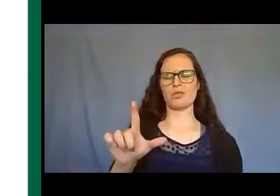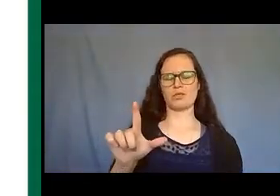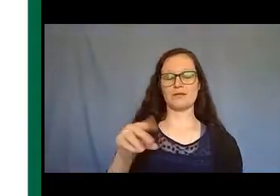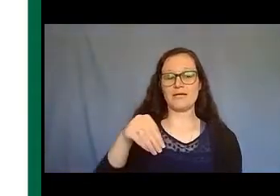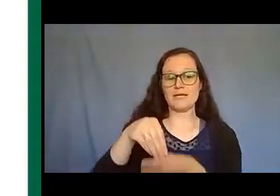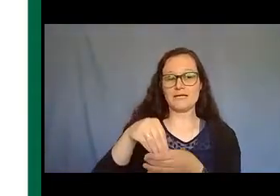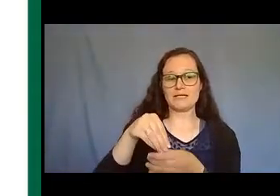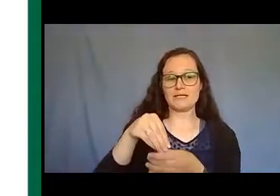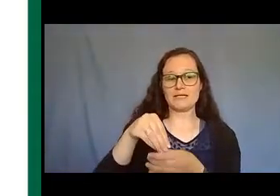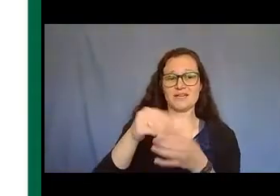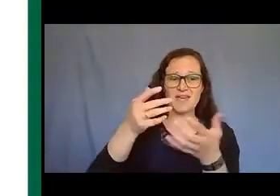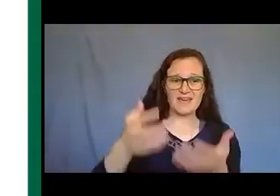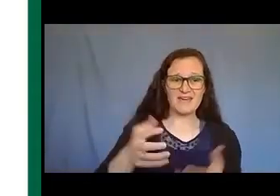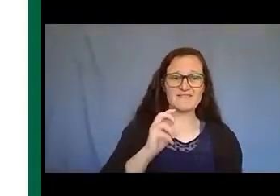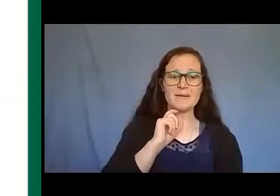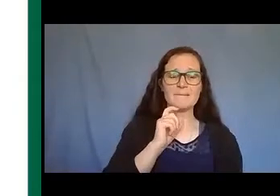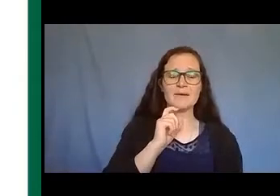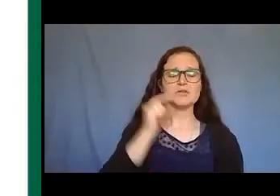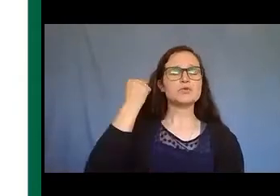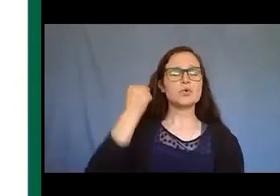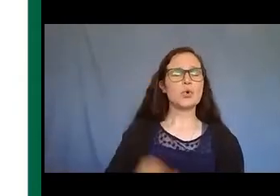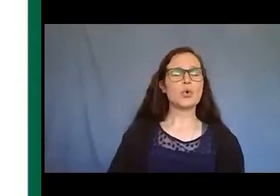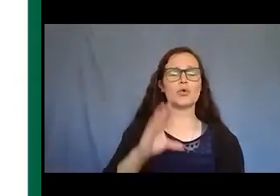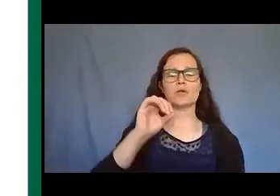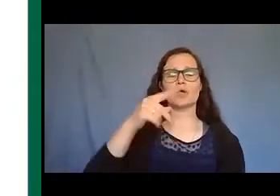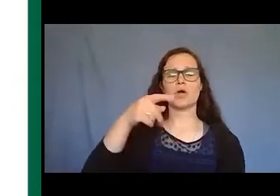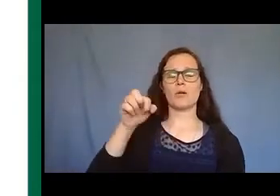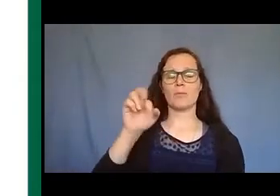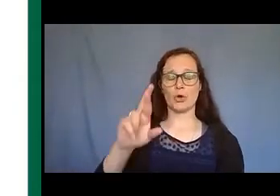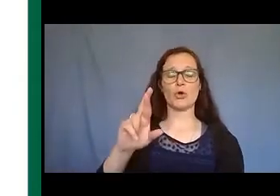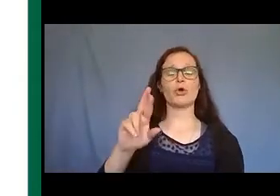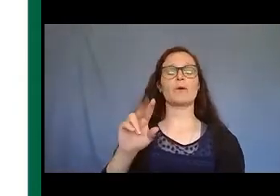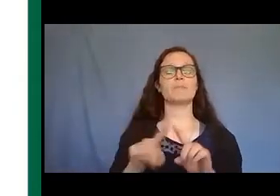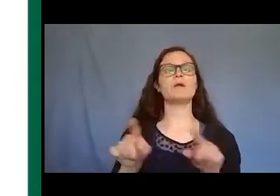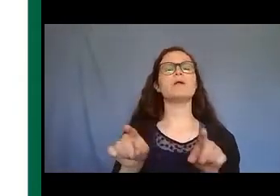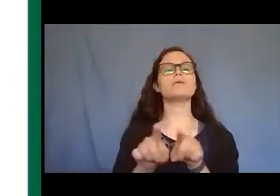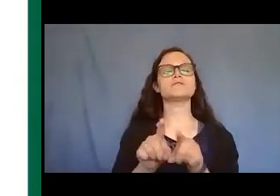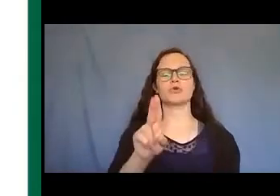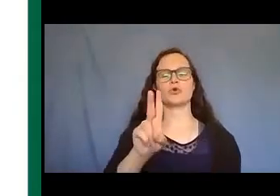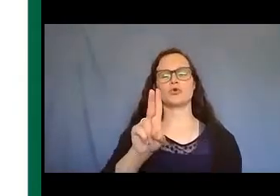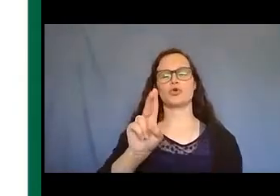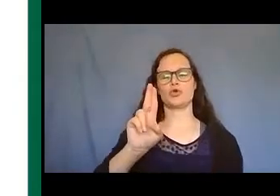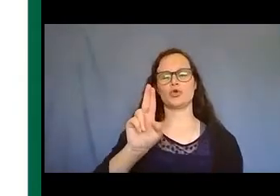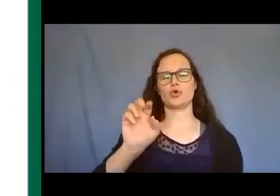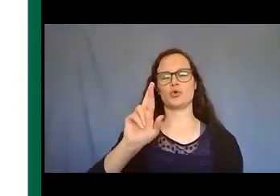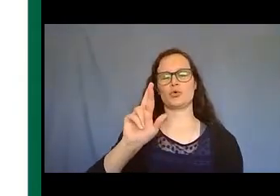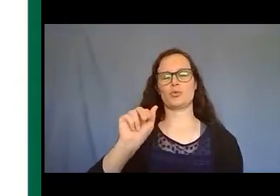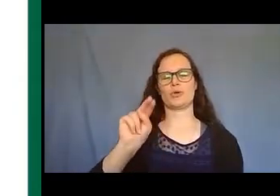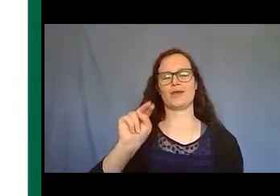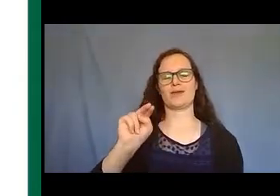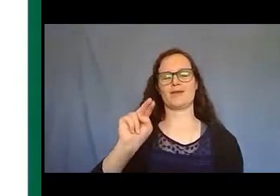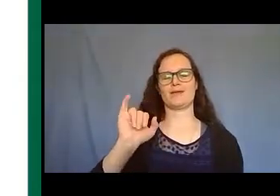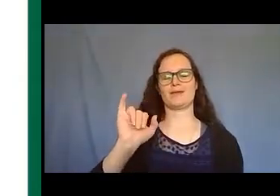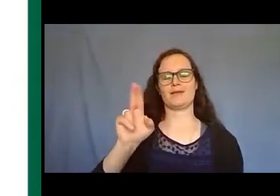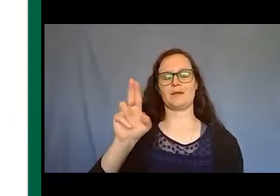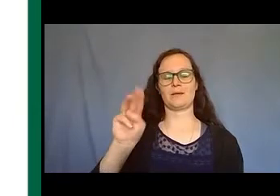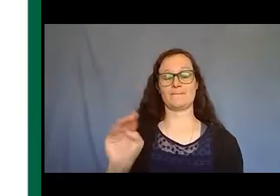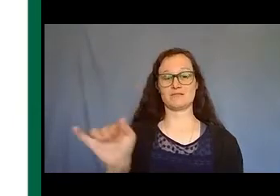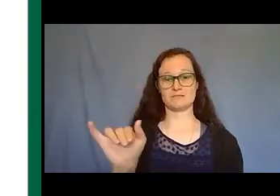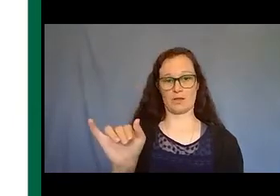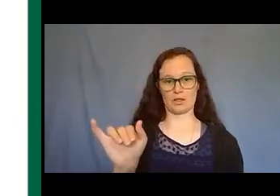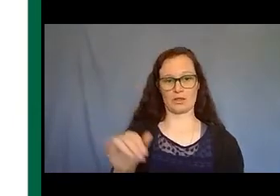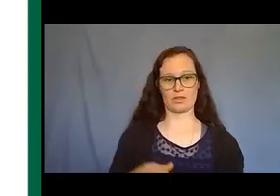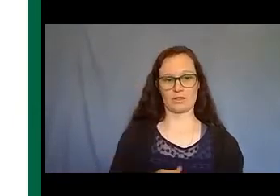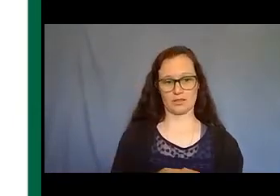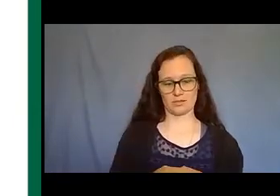heavy metals like gold and copper, and also with uranium ore-bearing formations such as the Morrison.